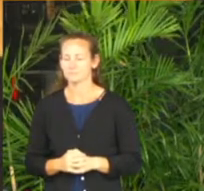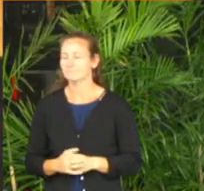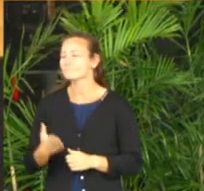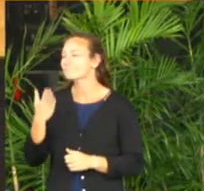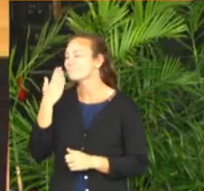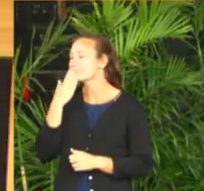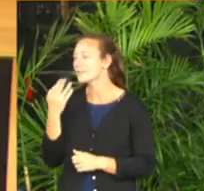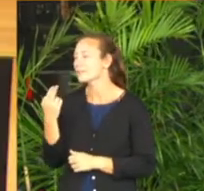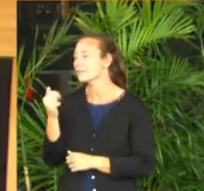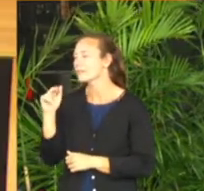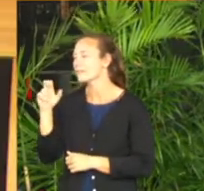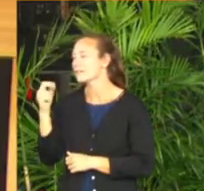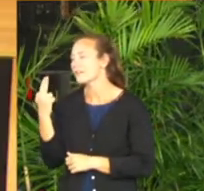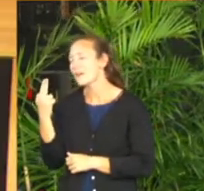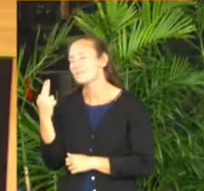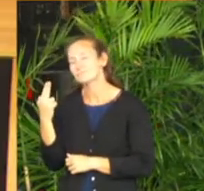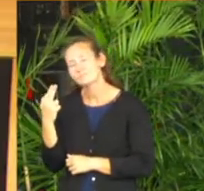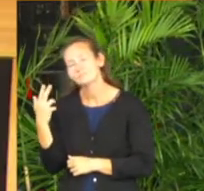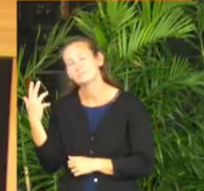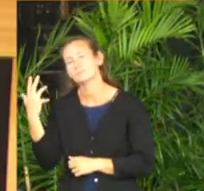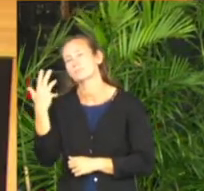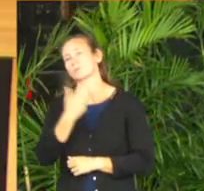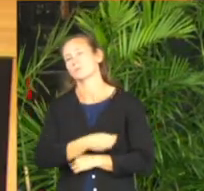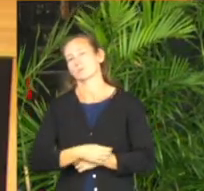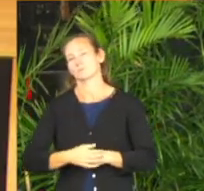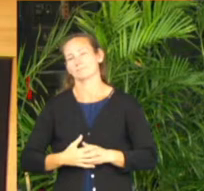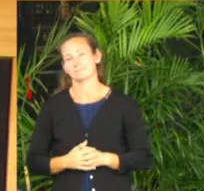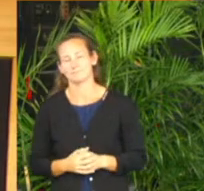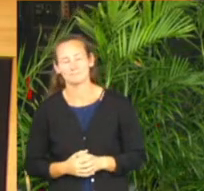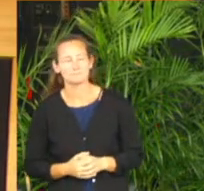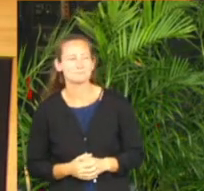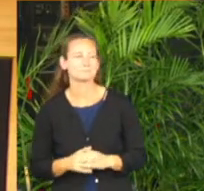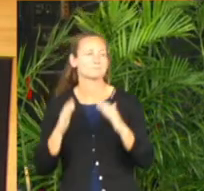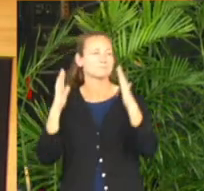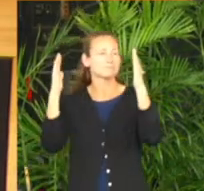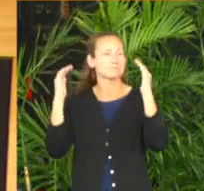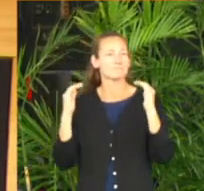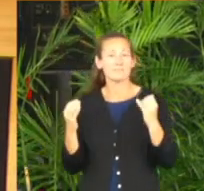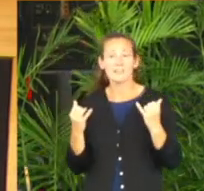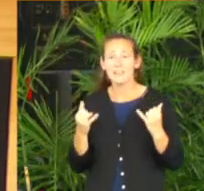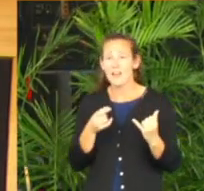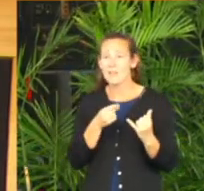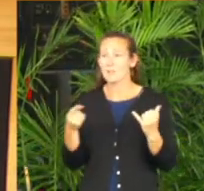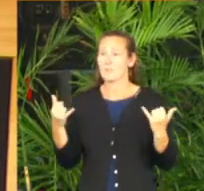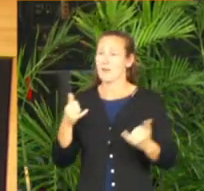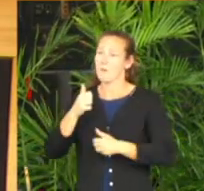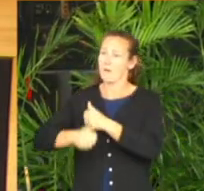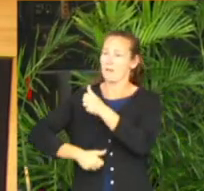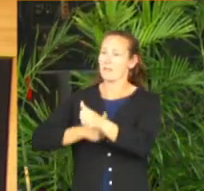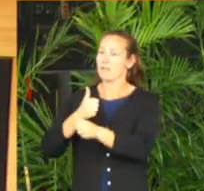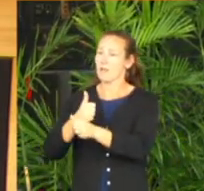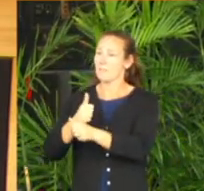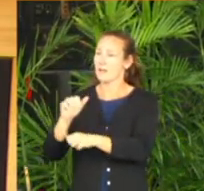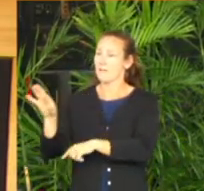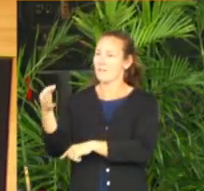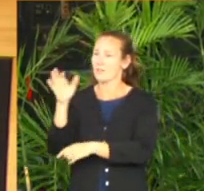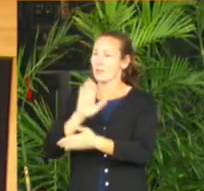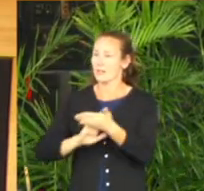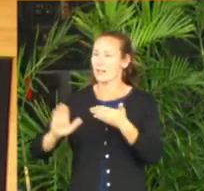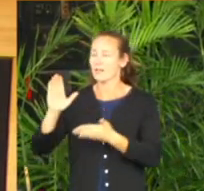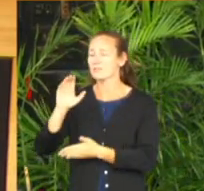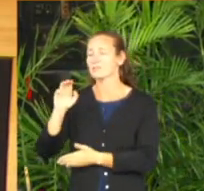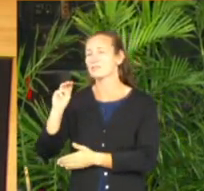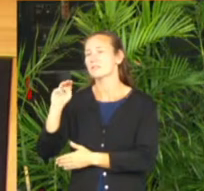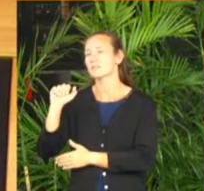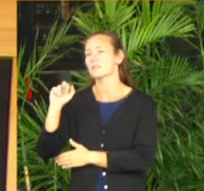Thank you, Hannah. That was absolutely beautiful. Now that you are alumni of Flagler College, Ms. Margot